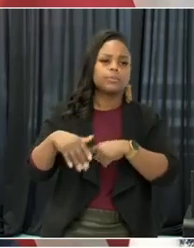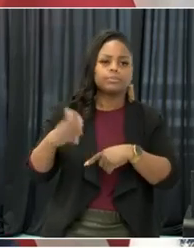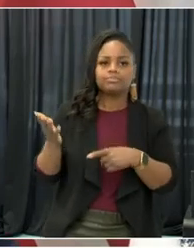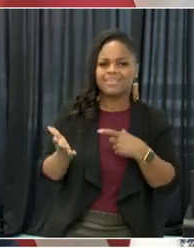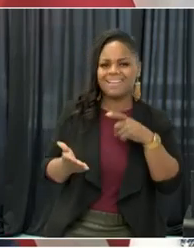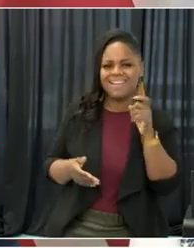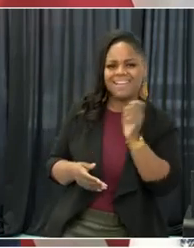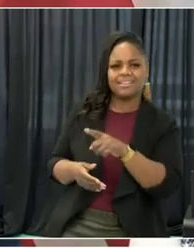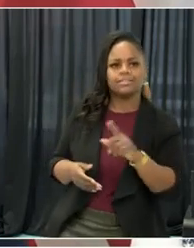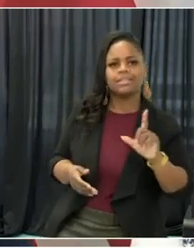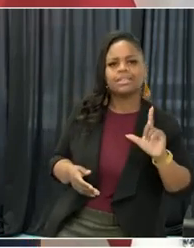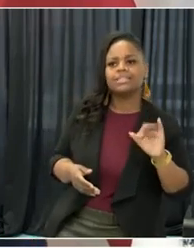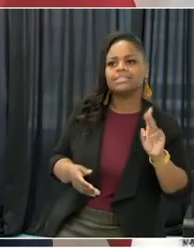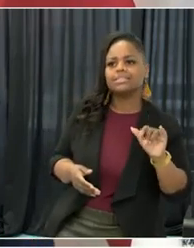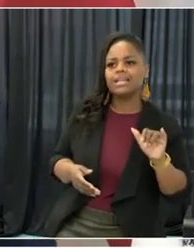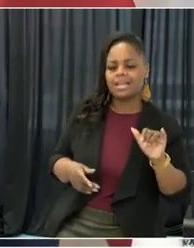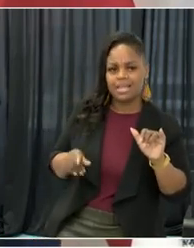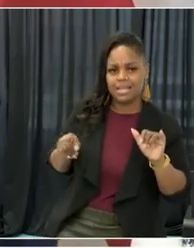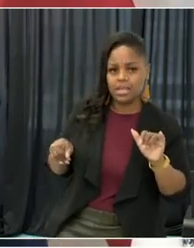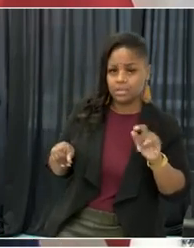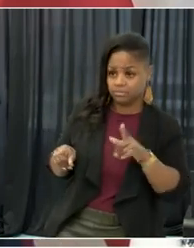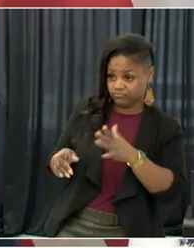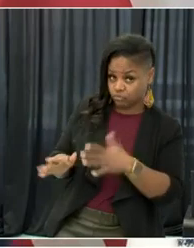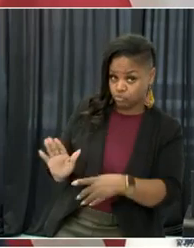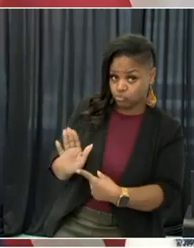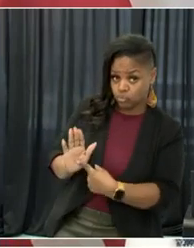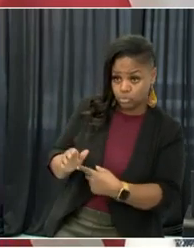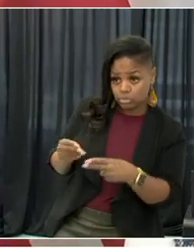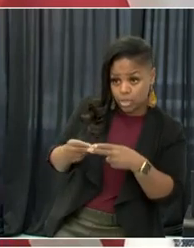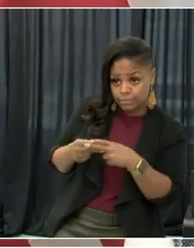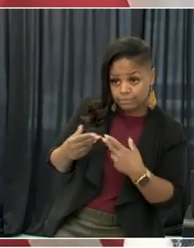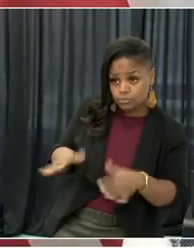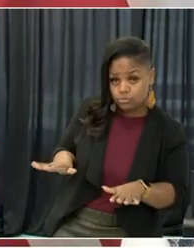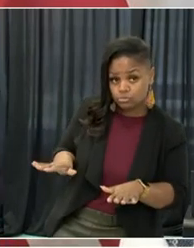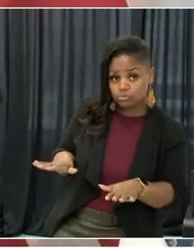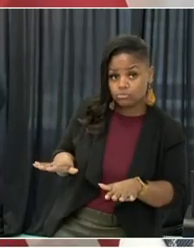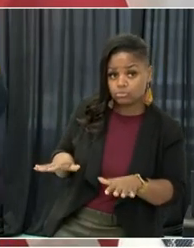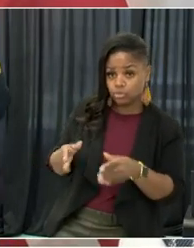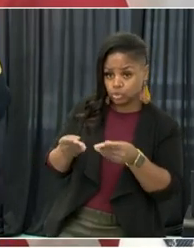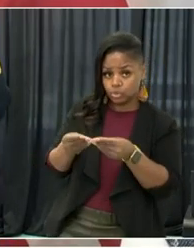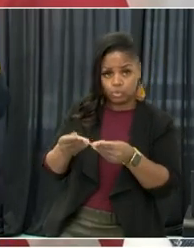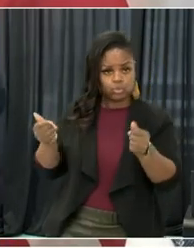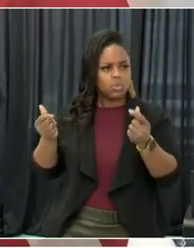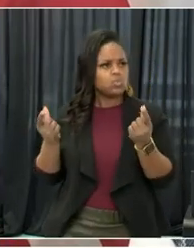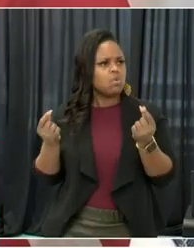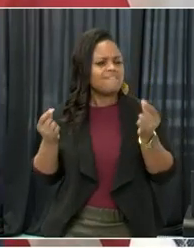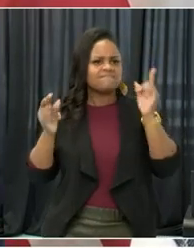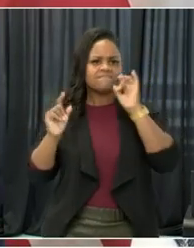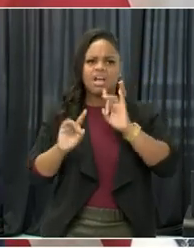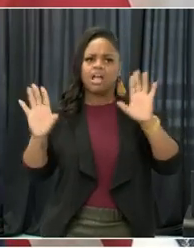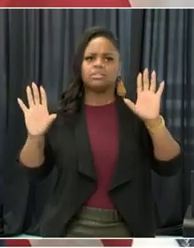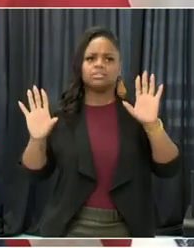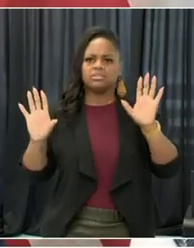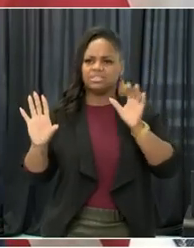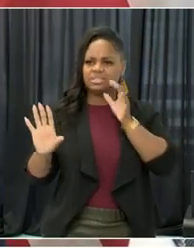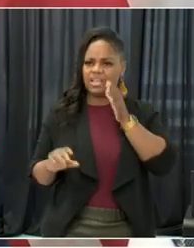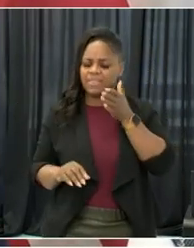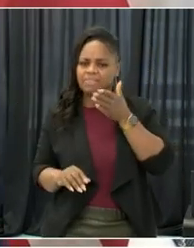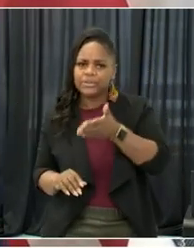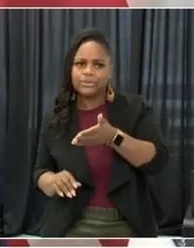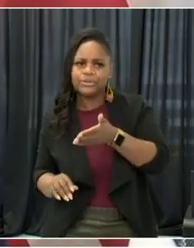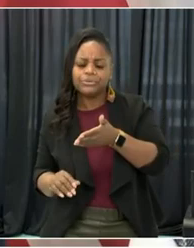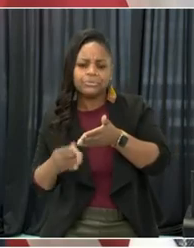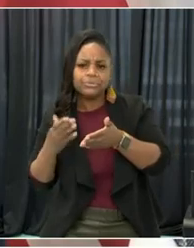slides about violence interruption, the cure violence wasn't on our slide. And that's